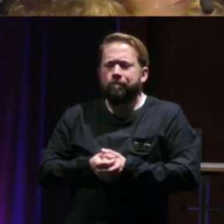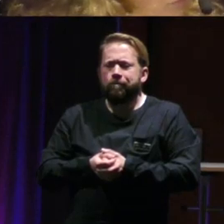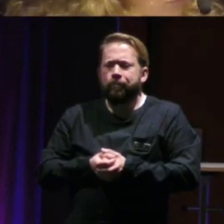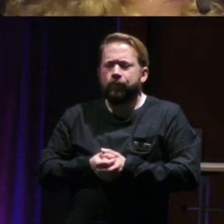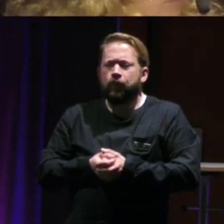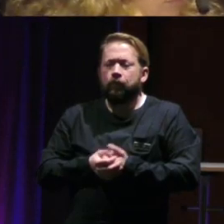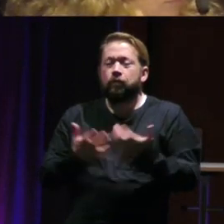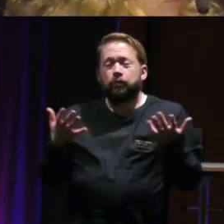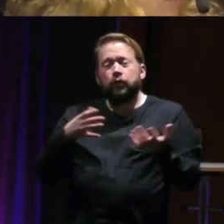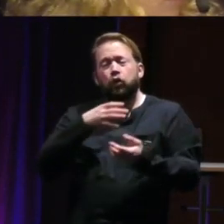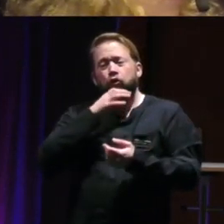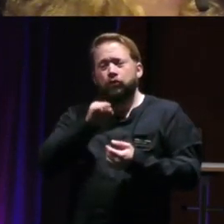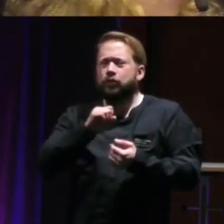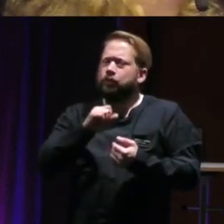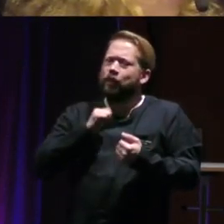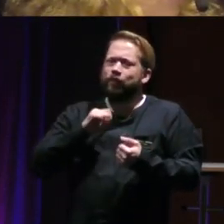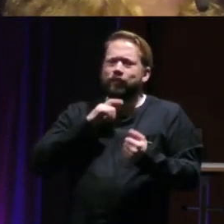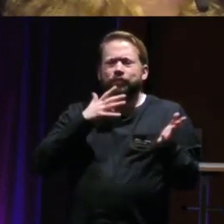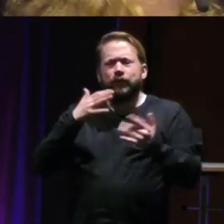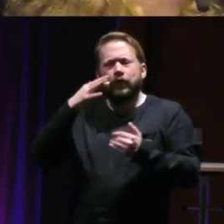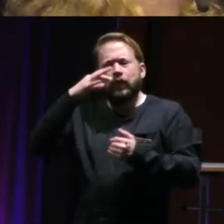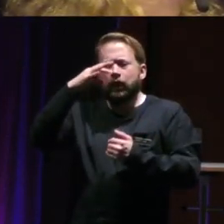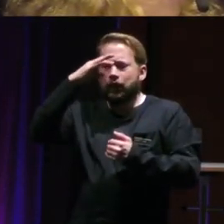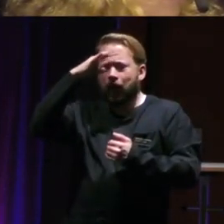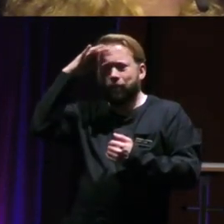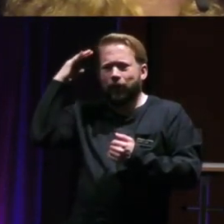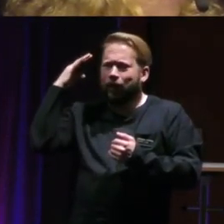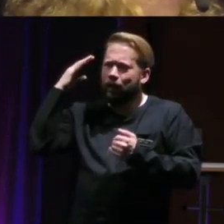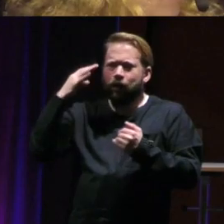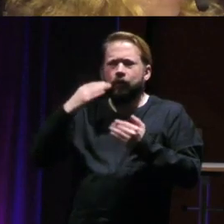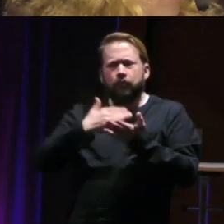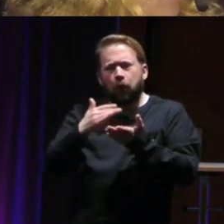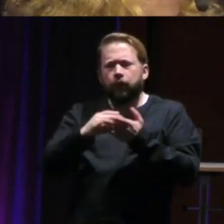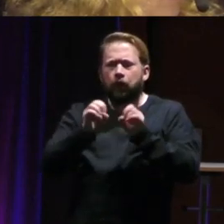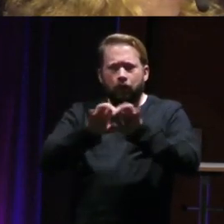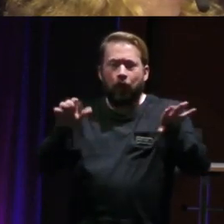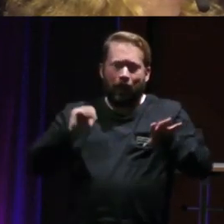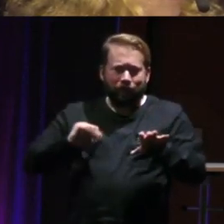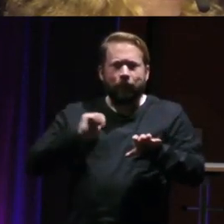to influence people, which was not possible in the 80s. I mean, these